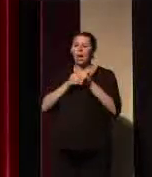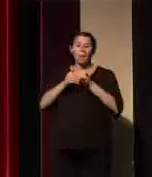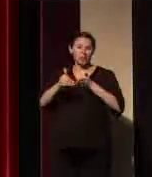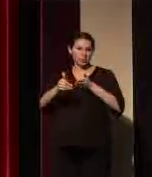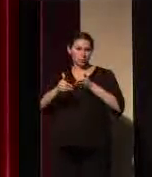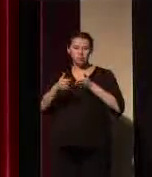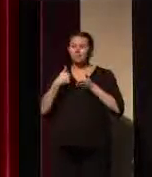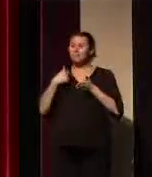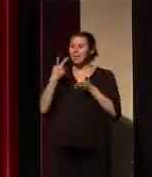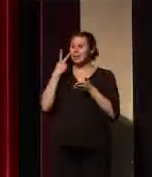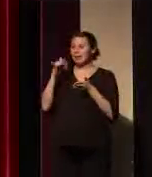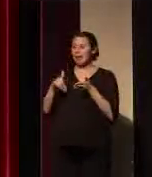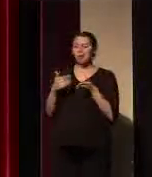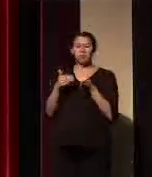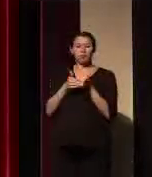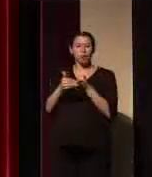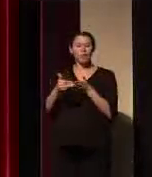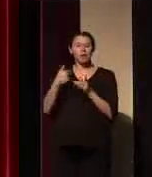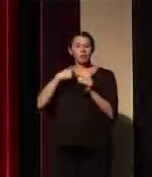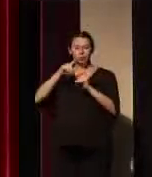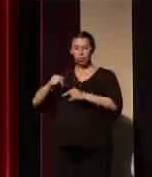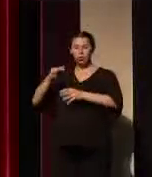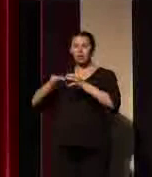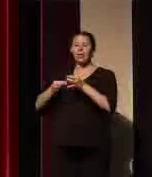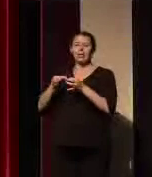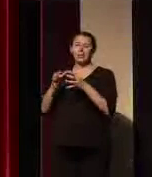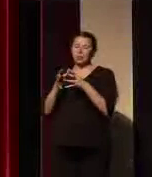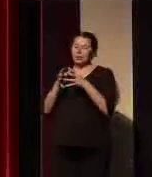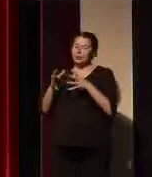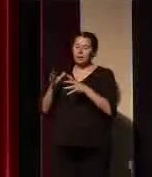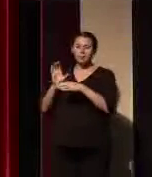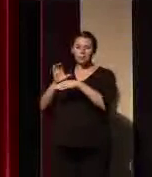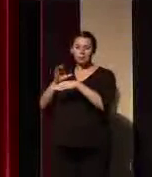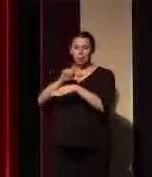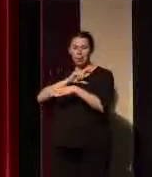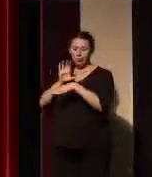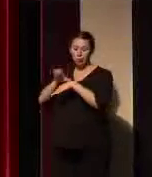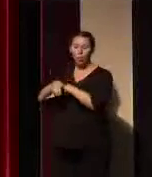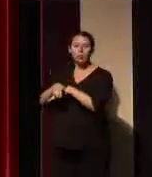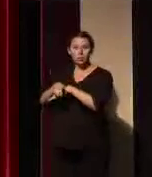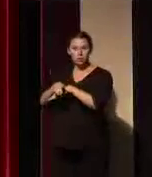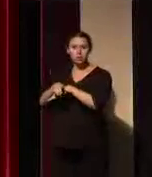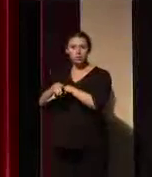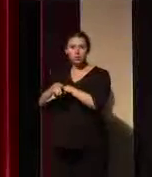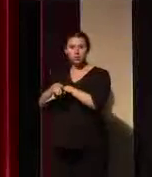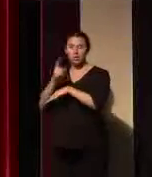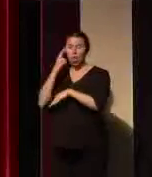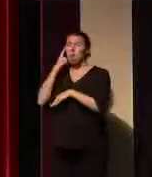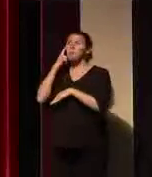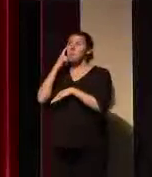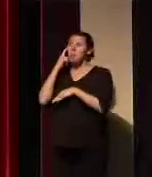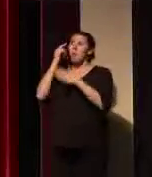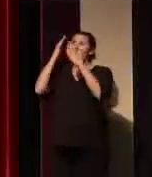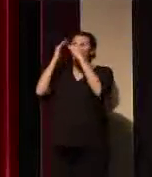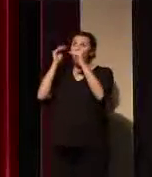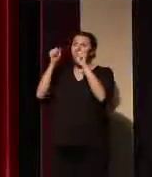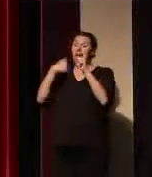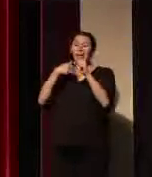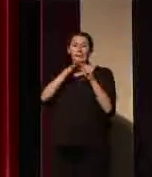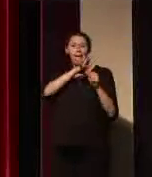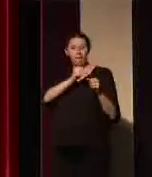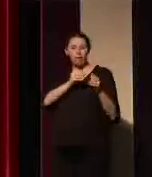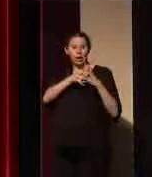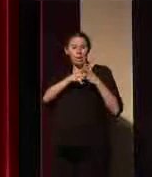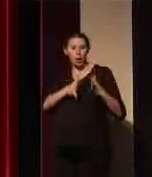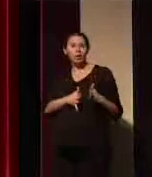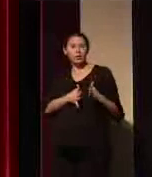cases. I'm going to trial, as I mentioned, in an excessive force case in a couple of weeks. Gee, I really hope I could get African-Americans on my jury. My